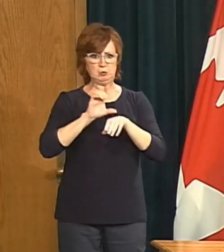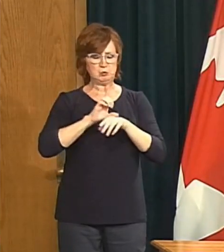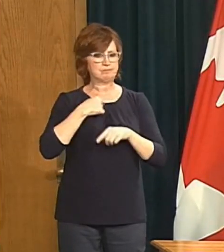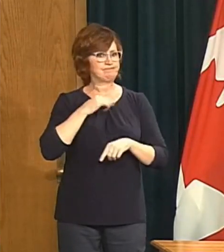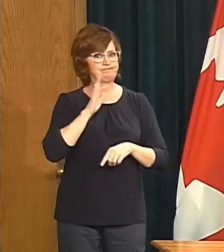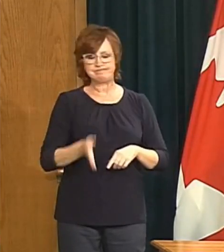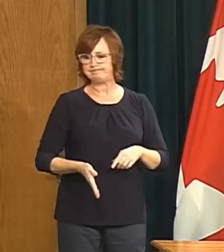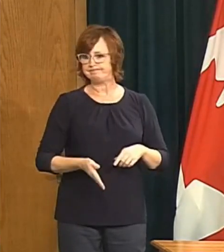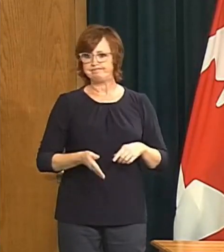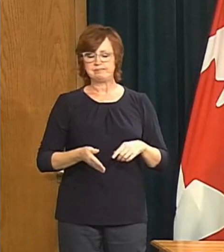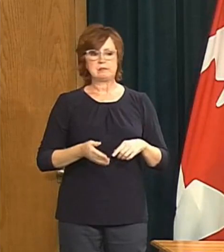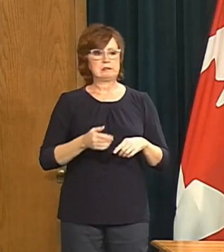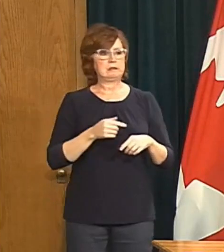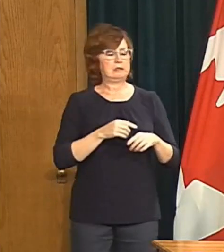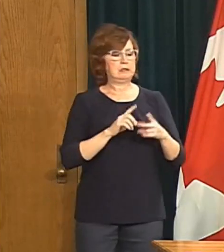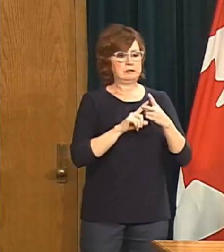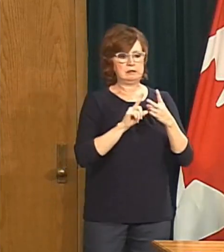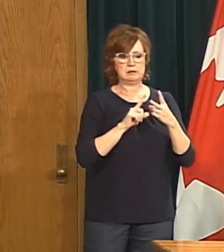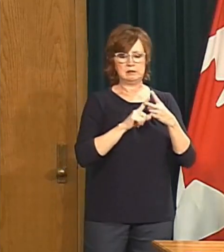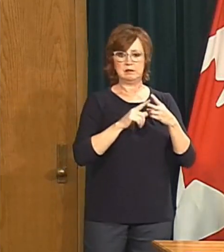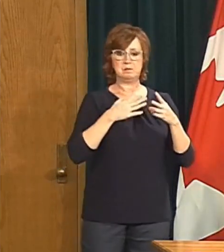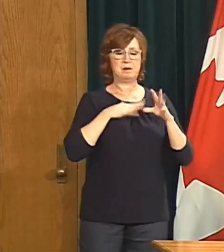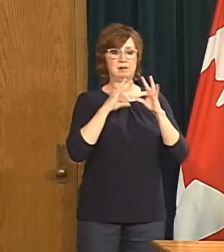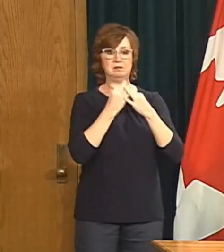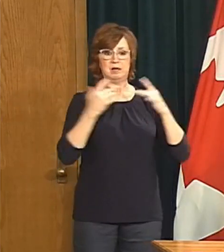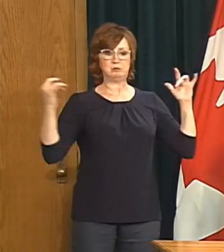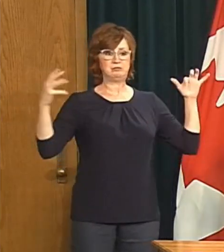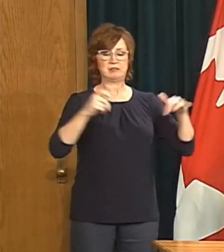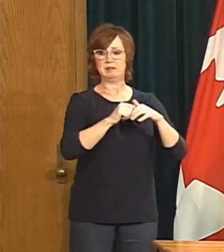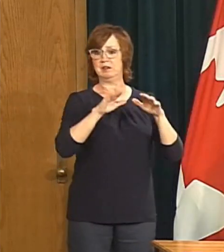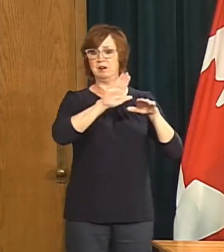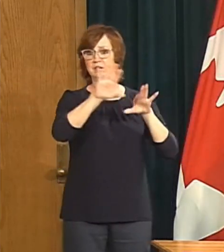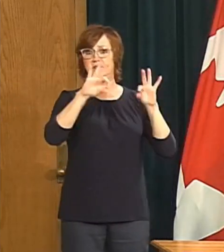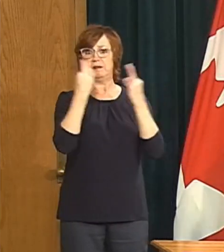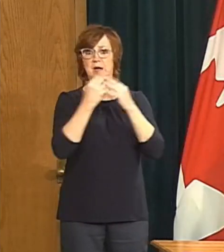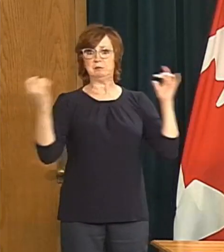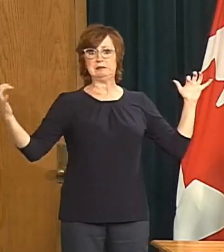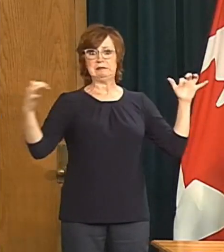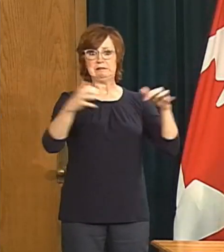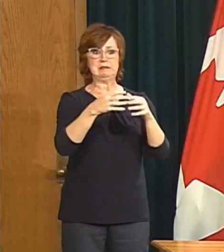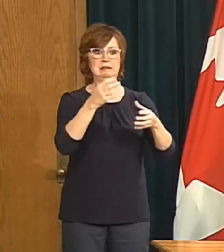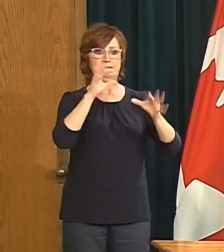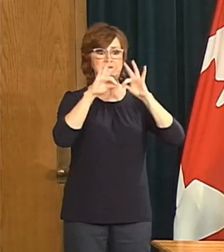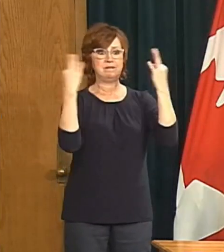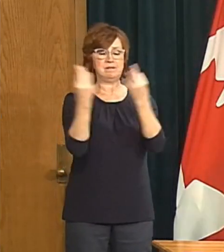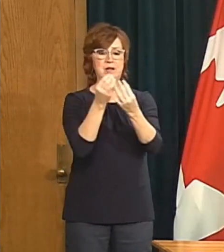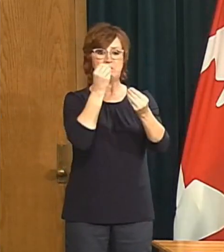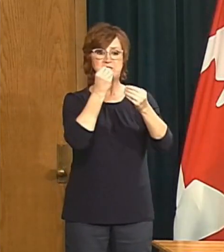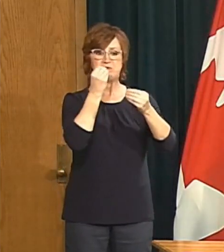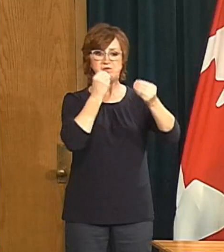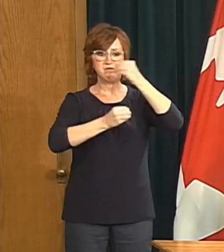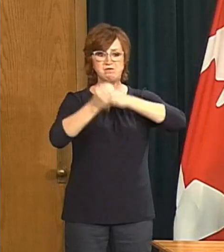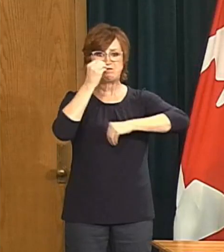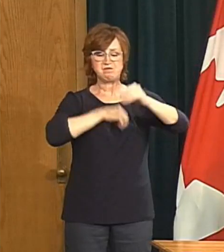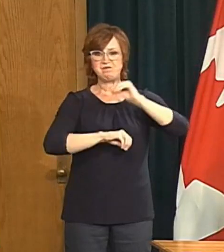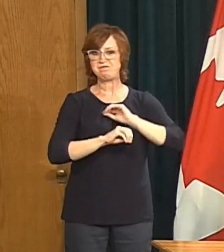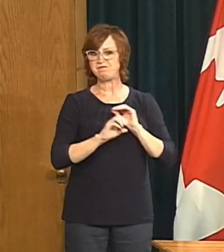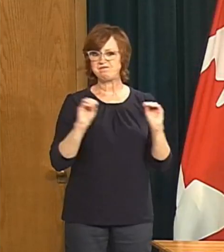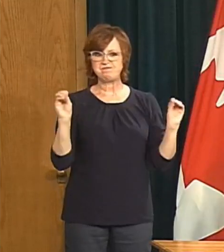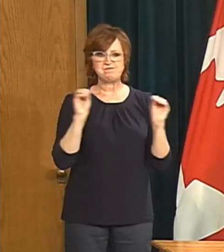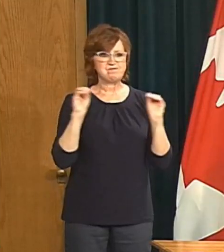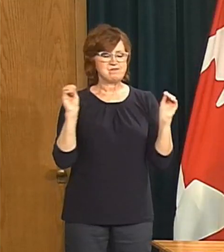of large in-person family dinners. So once again, I want to thank the people of Saskatchewan